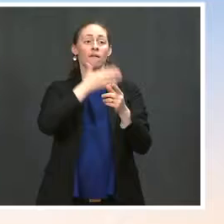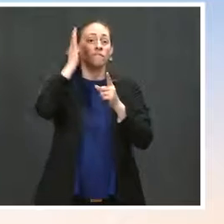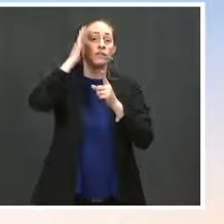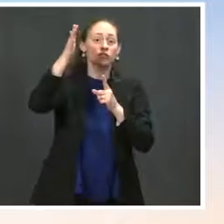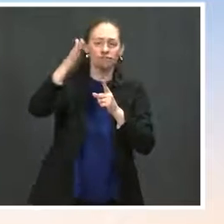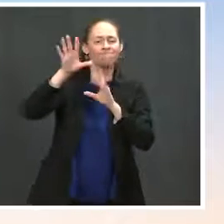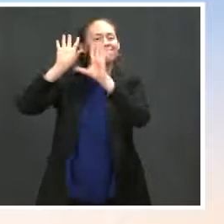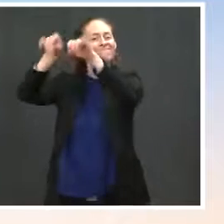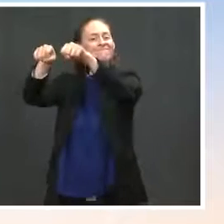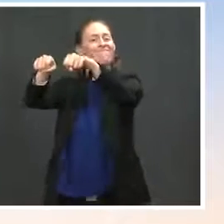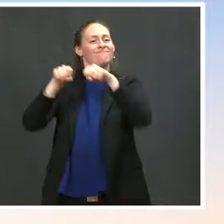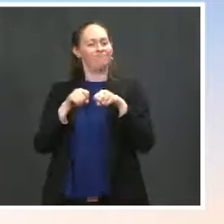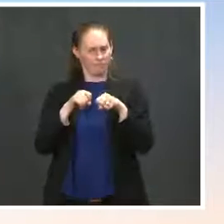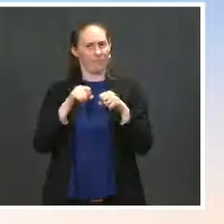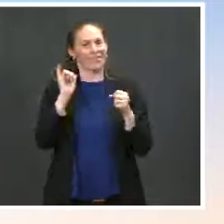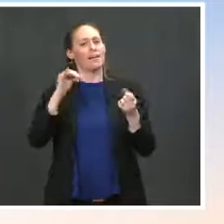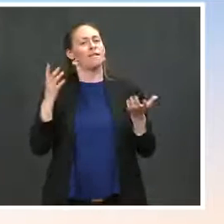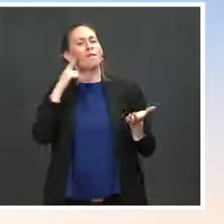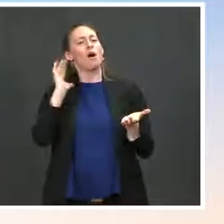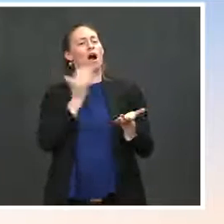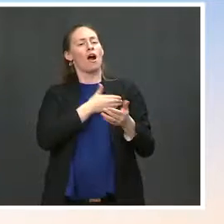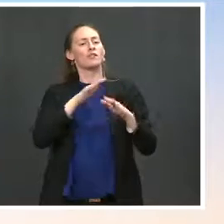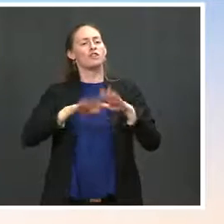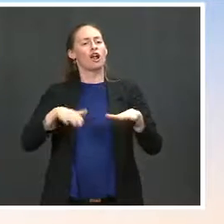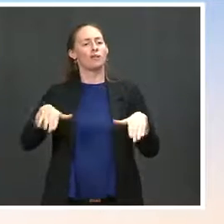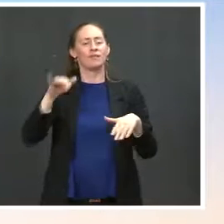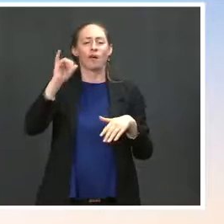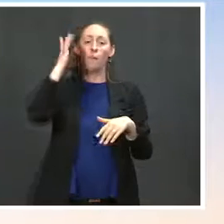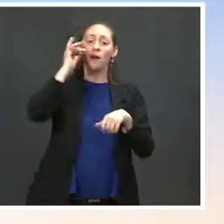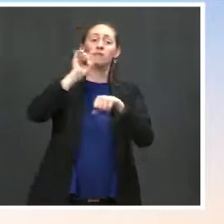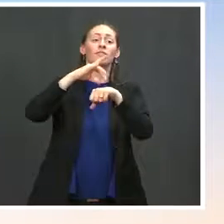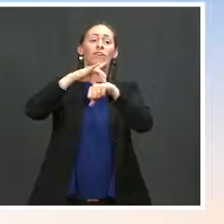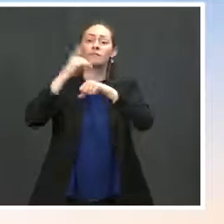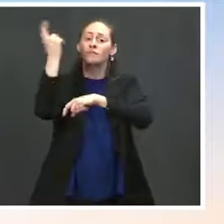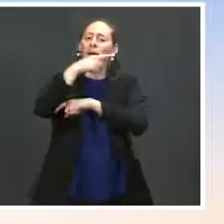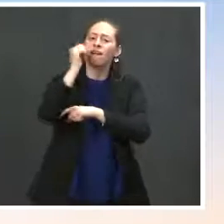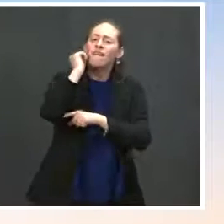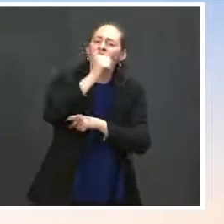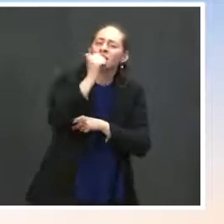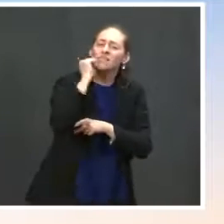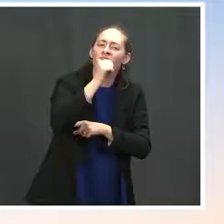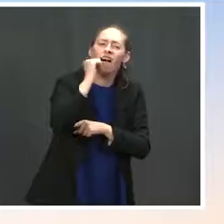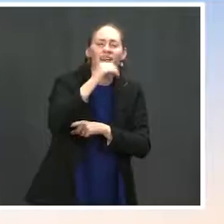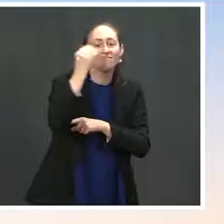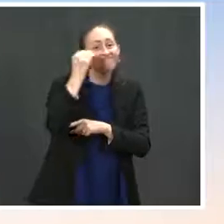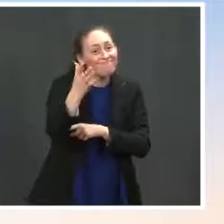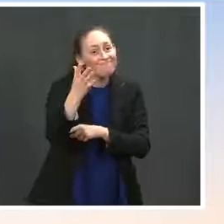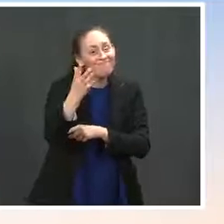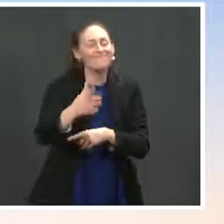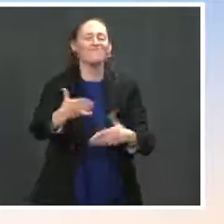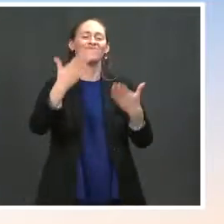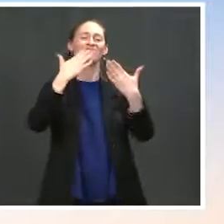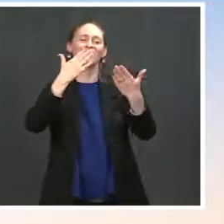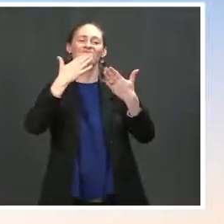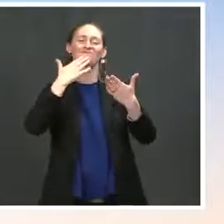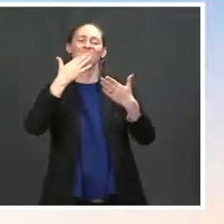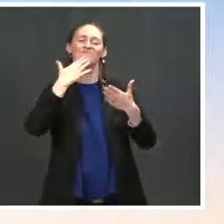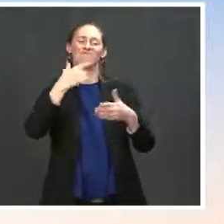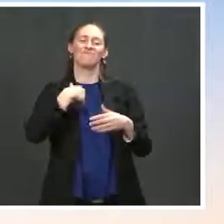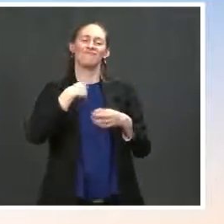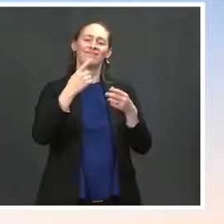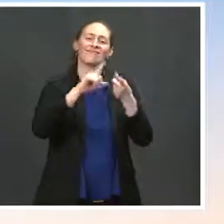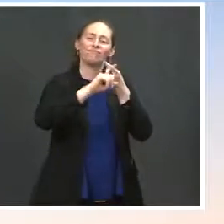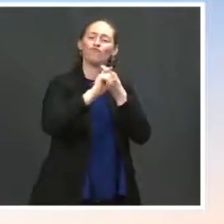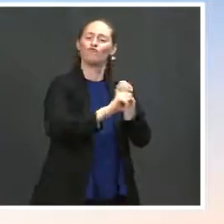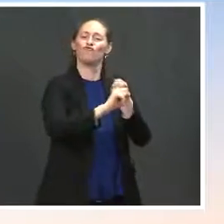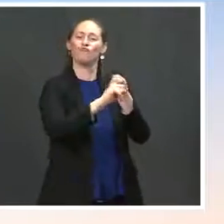here. Earth Day, Jobs Day, every day. Thank you, and now let me pass it on to my good friend and my fellow